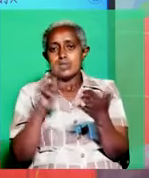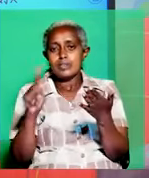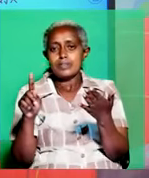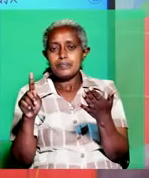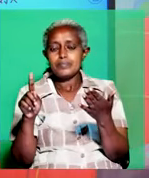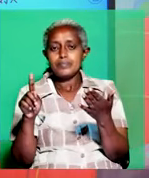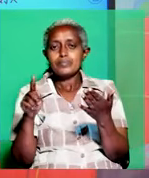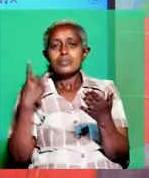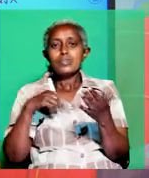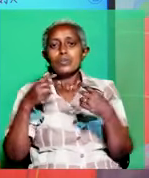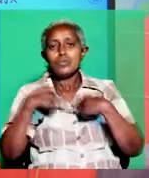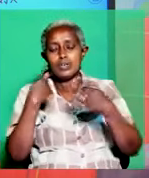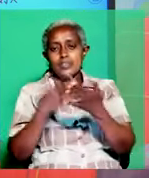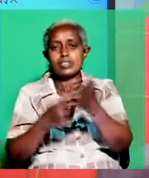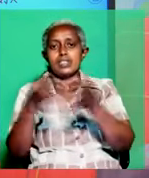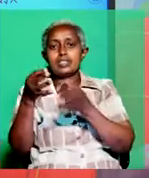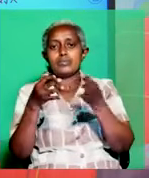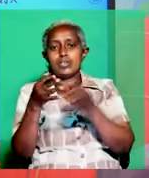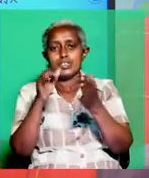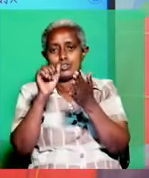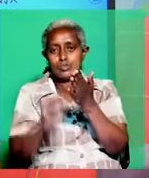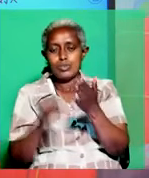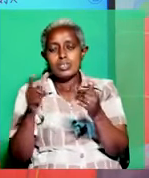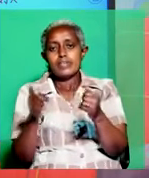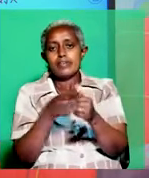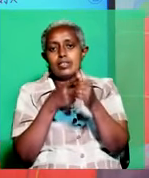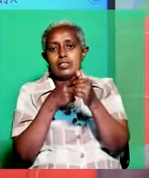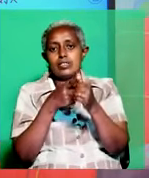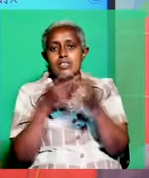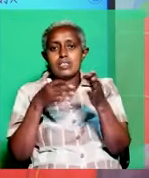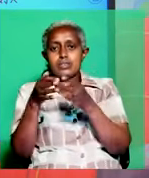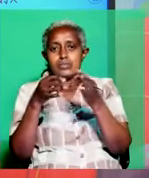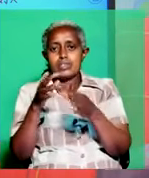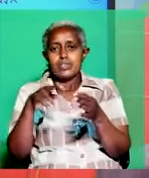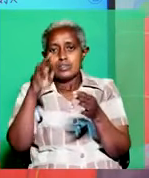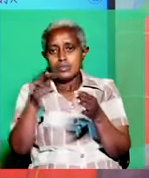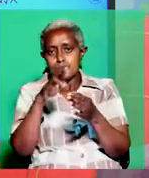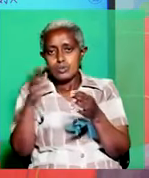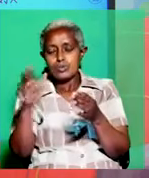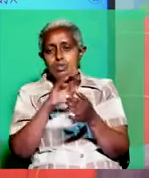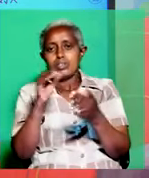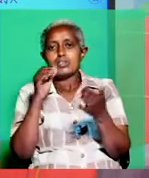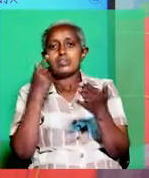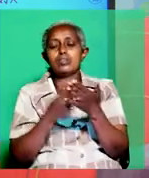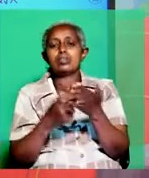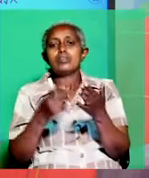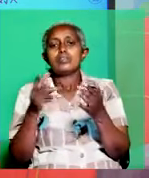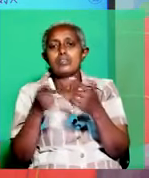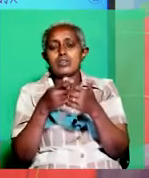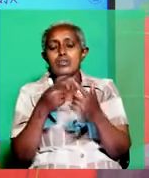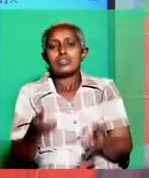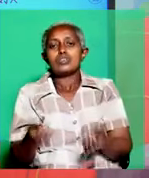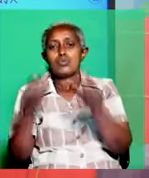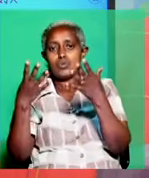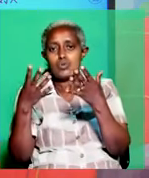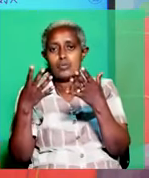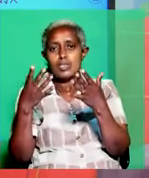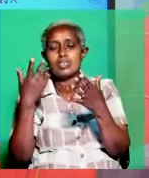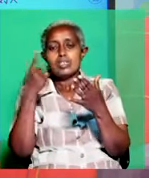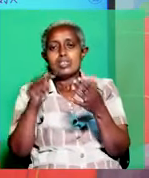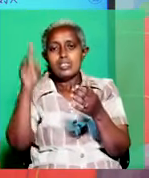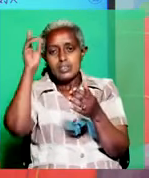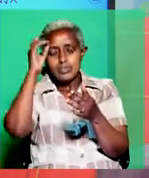we have this expression. So the first expression is square root and second one is a polynomial. So take the